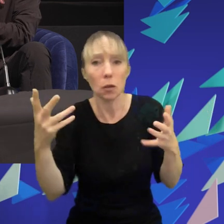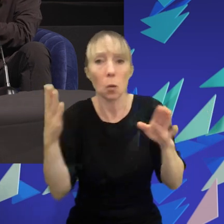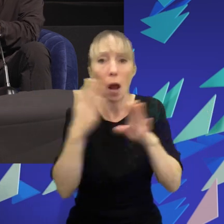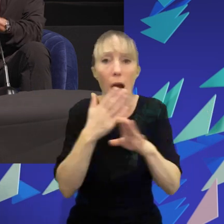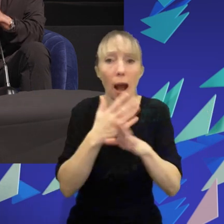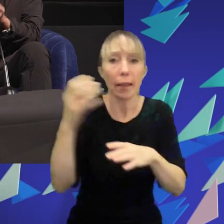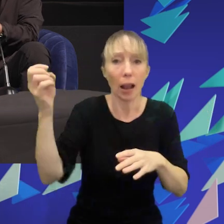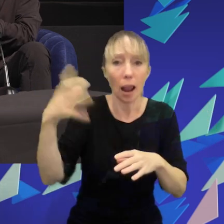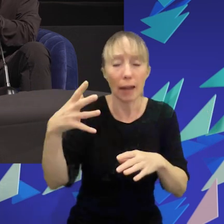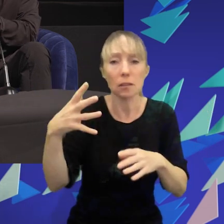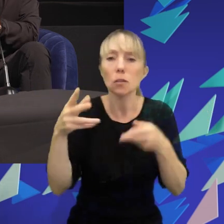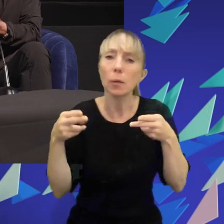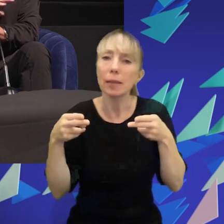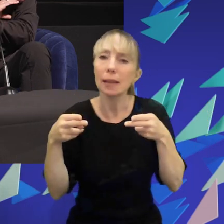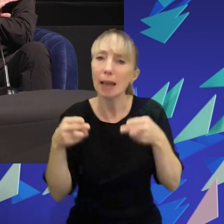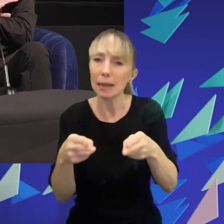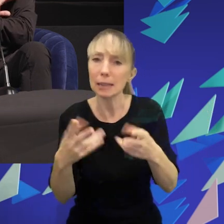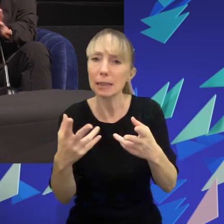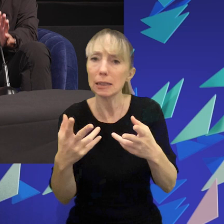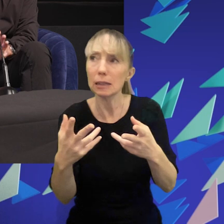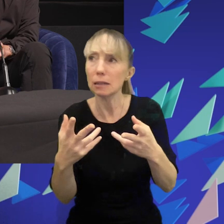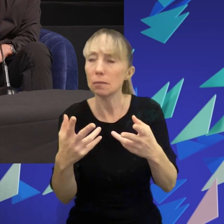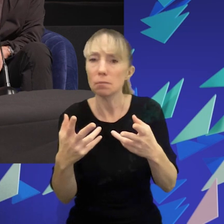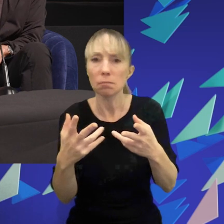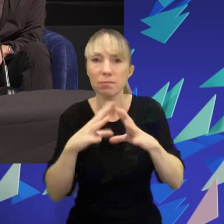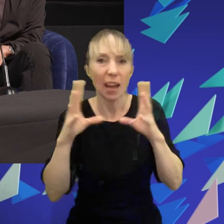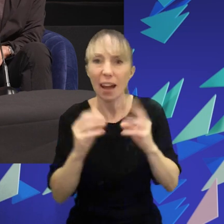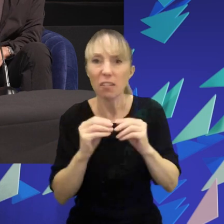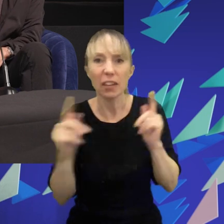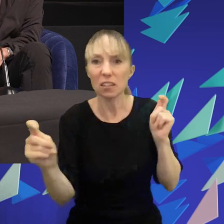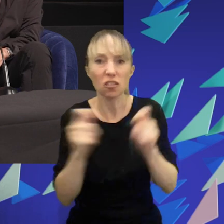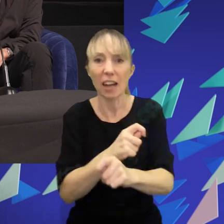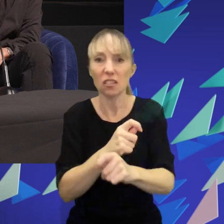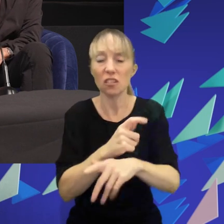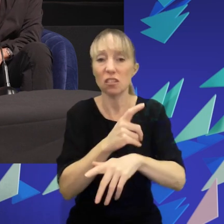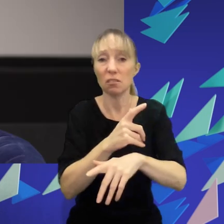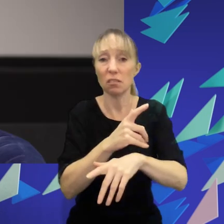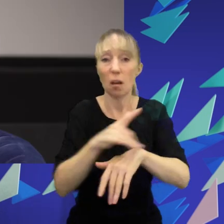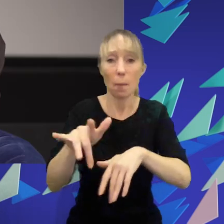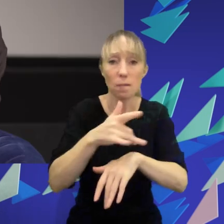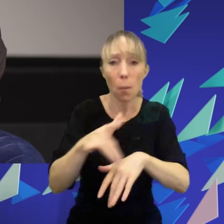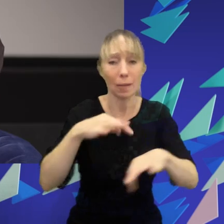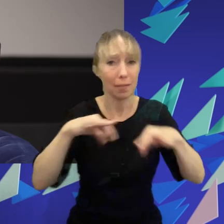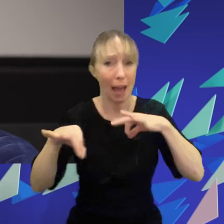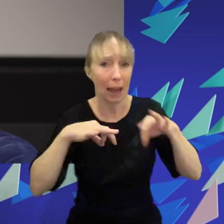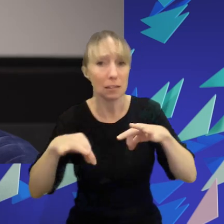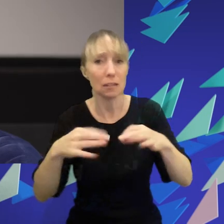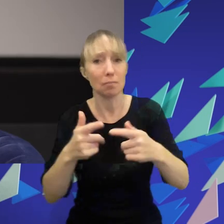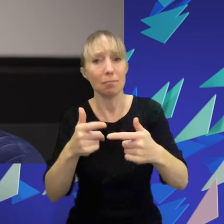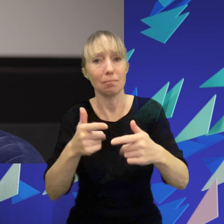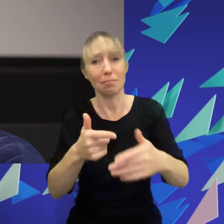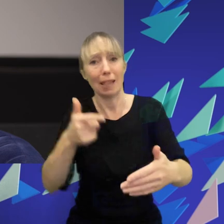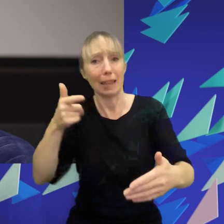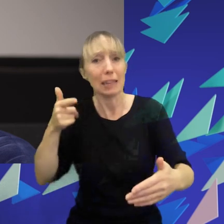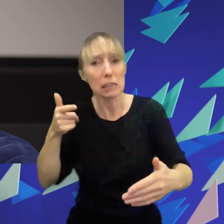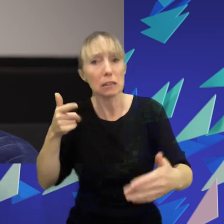the technique and the approach and everything change, even the performance of this guy, the distance about that. So in a